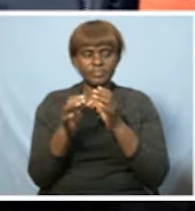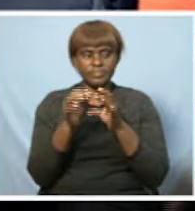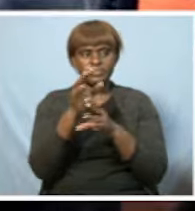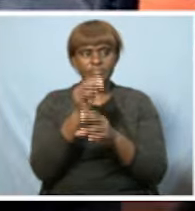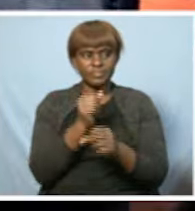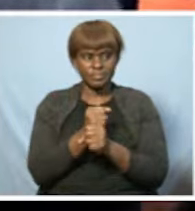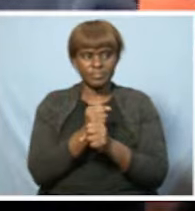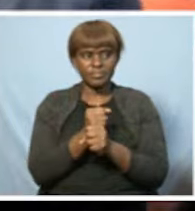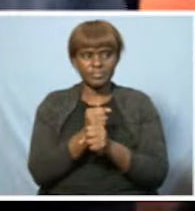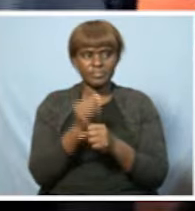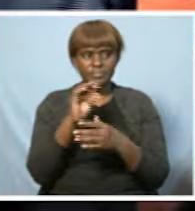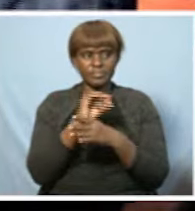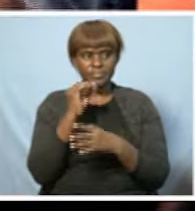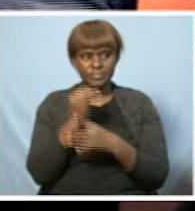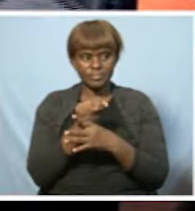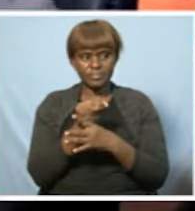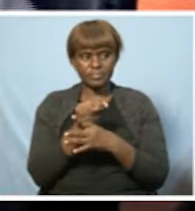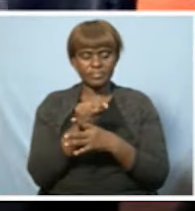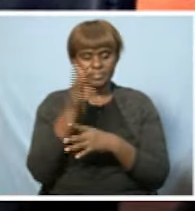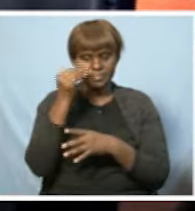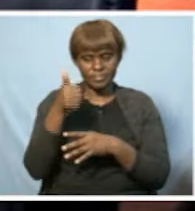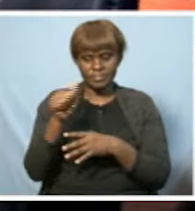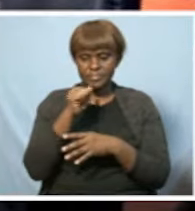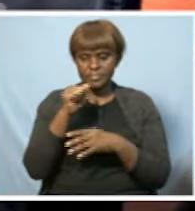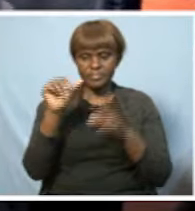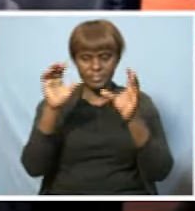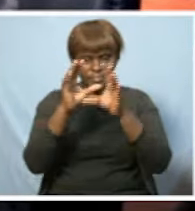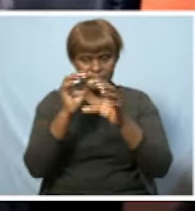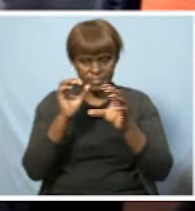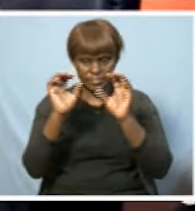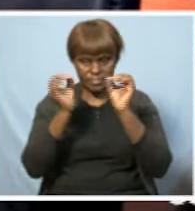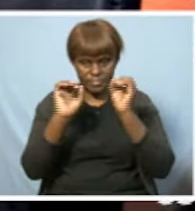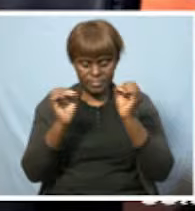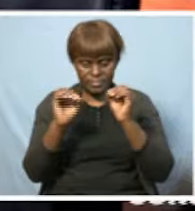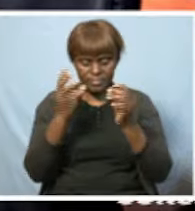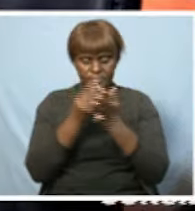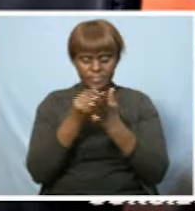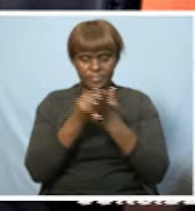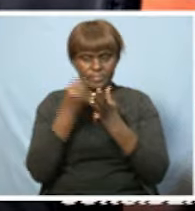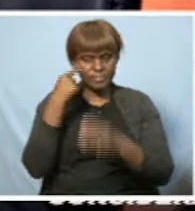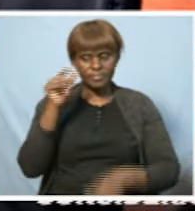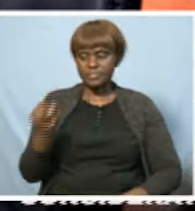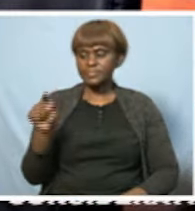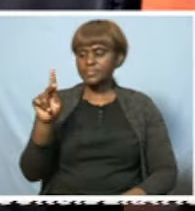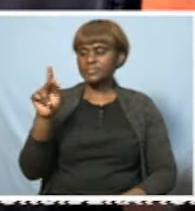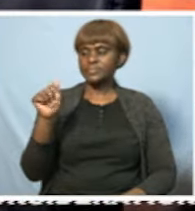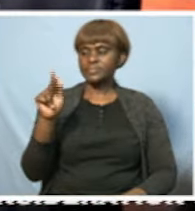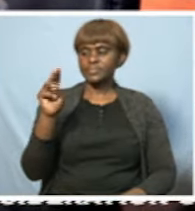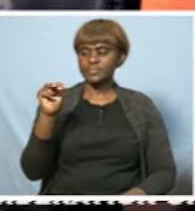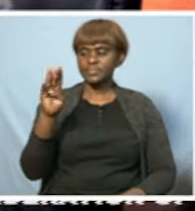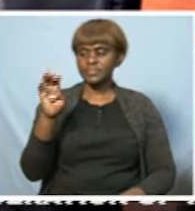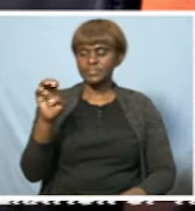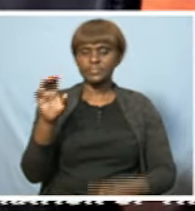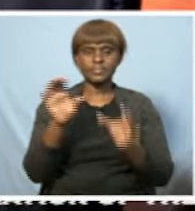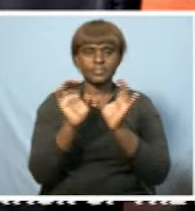received, or why did they receive 0 kwacha for PETAUKE, I mean for Kaumbwe concerns,